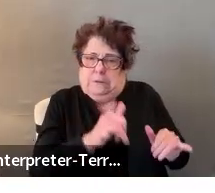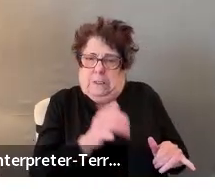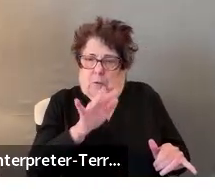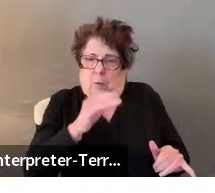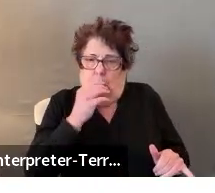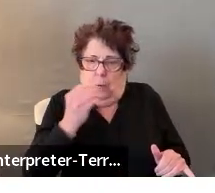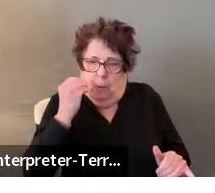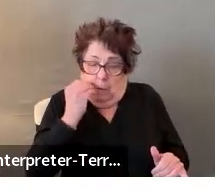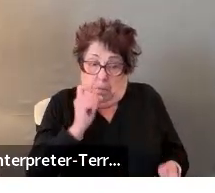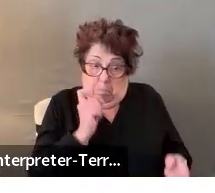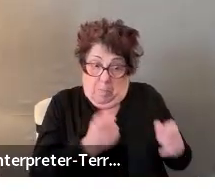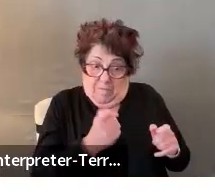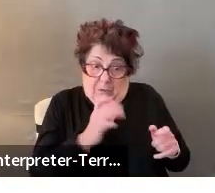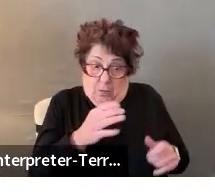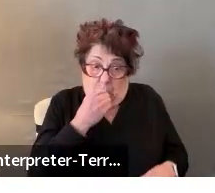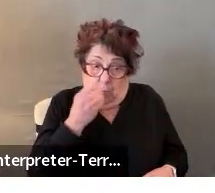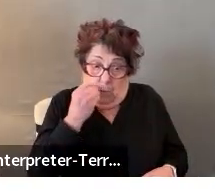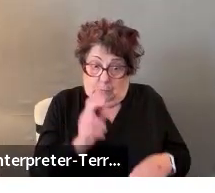can support this choice.